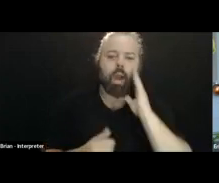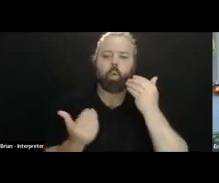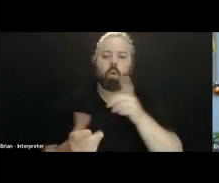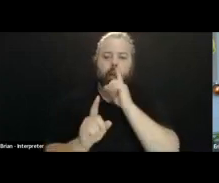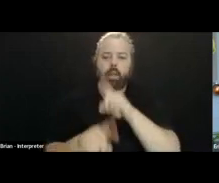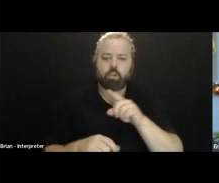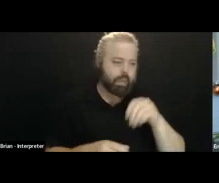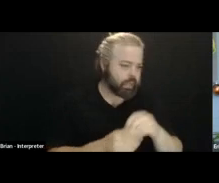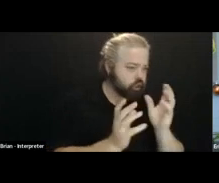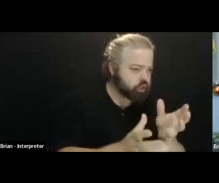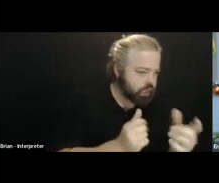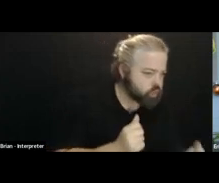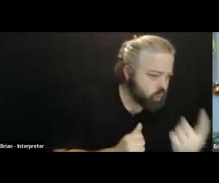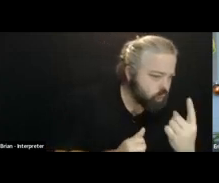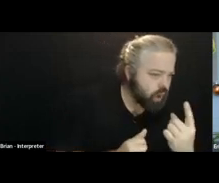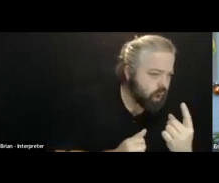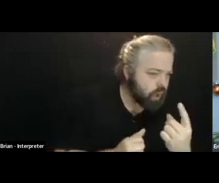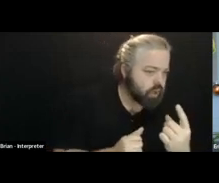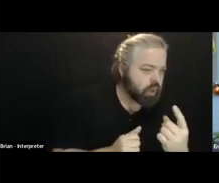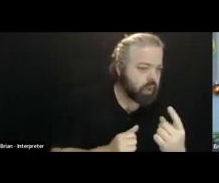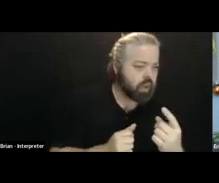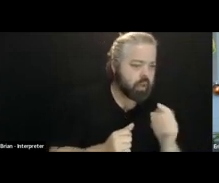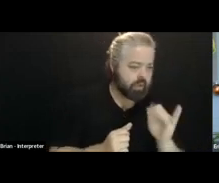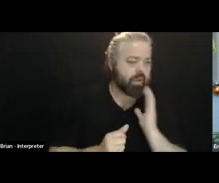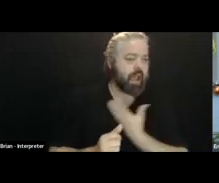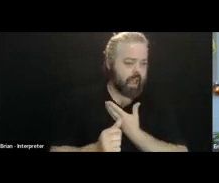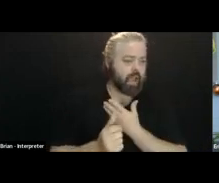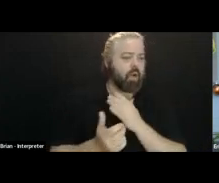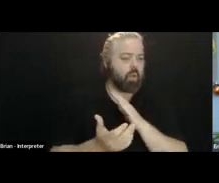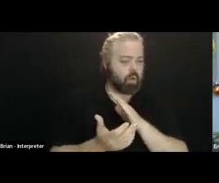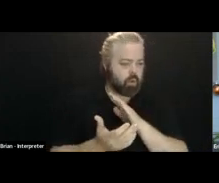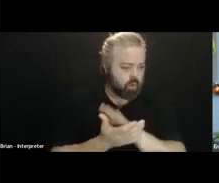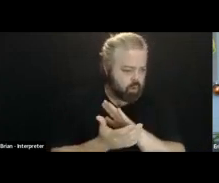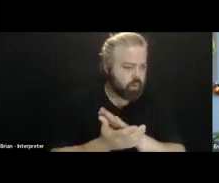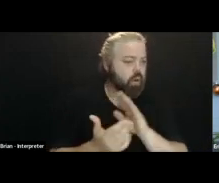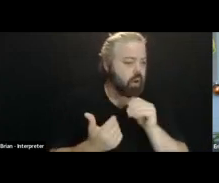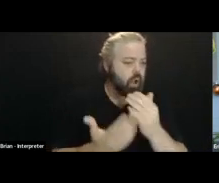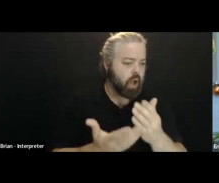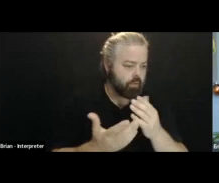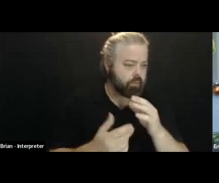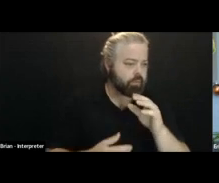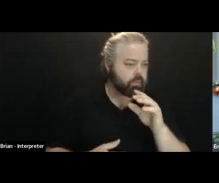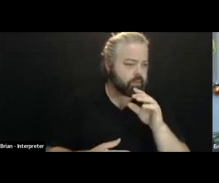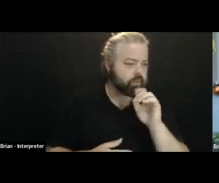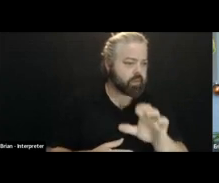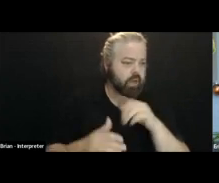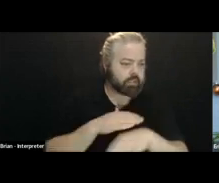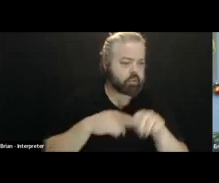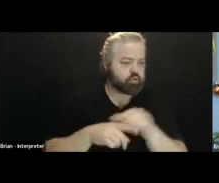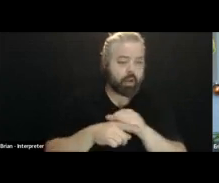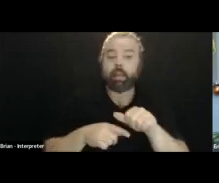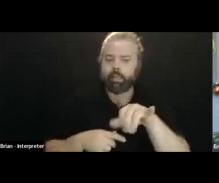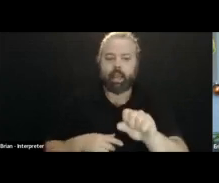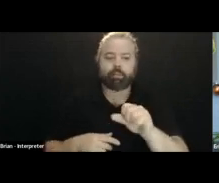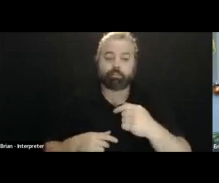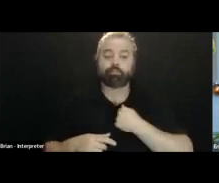chat about asking whether our institution offers document accessibility training. So the answer is yes, and I do